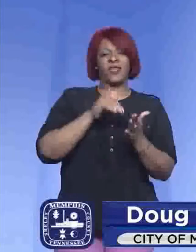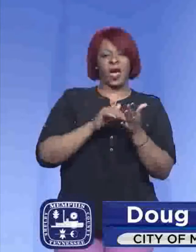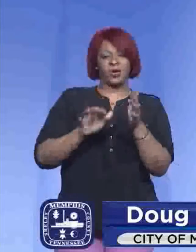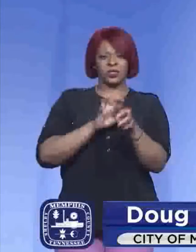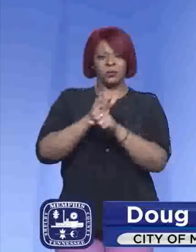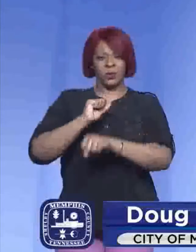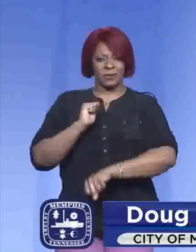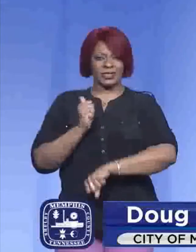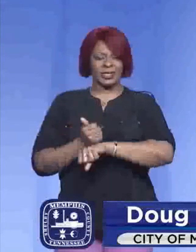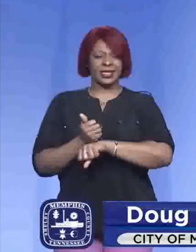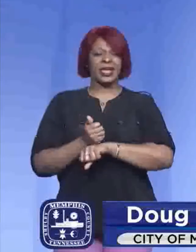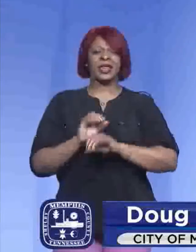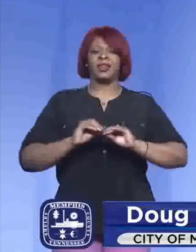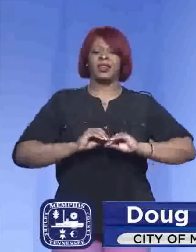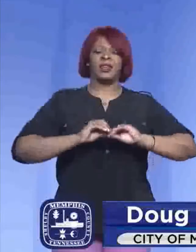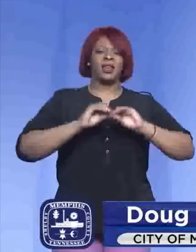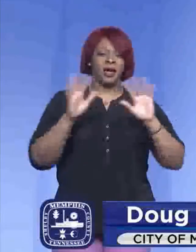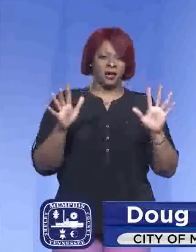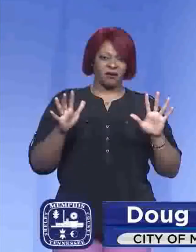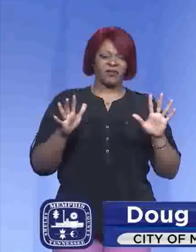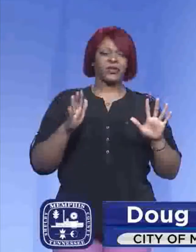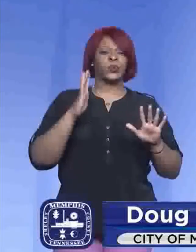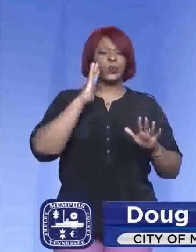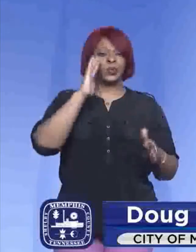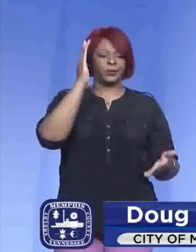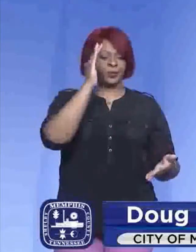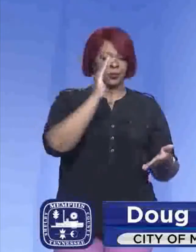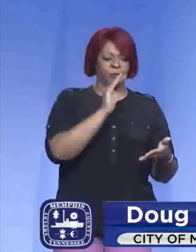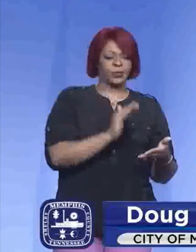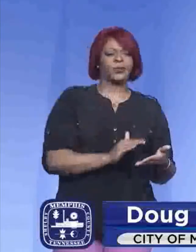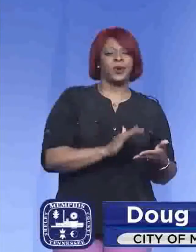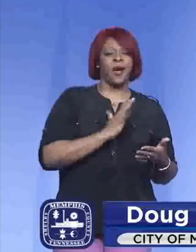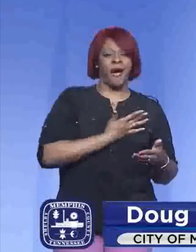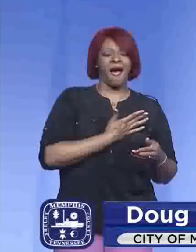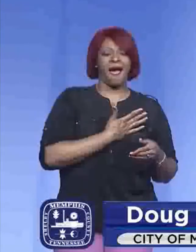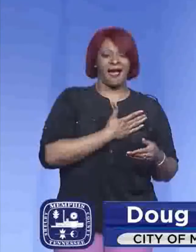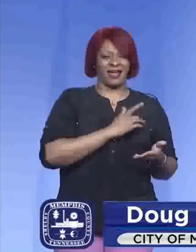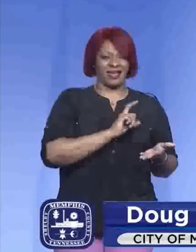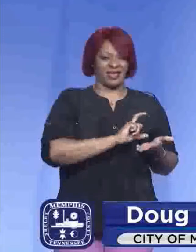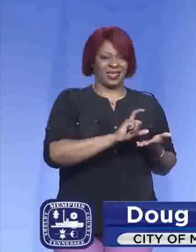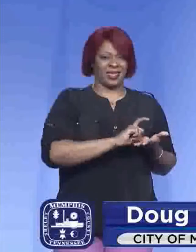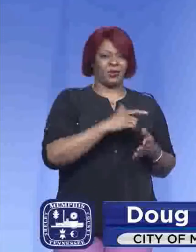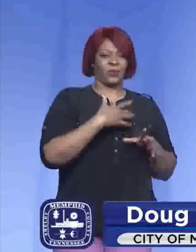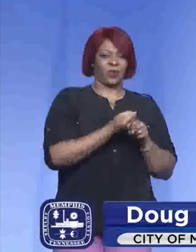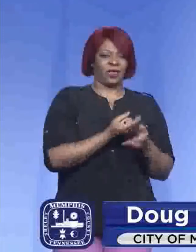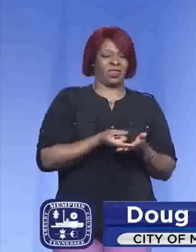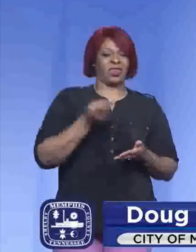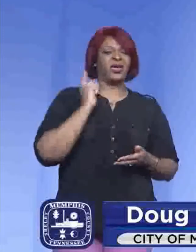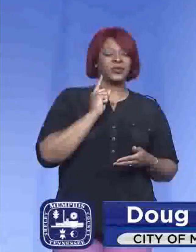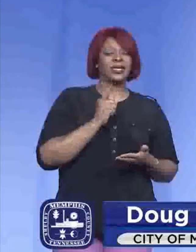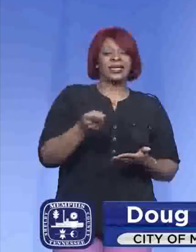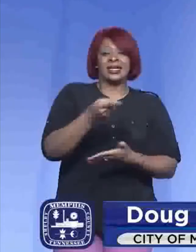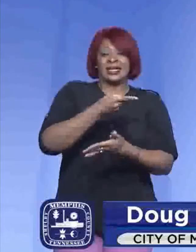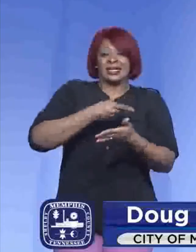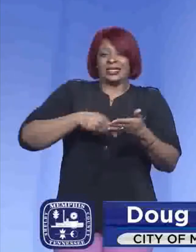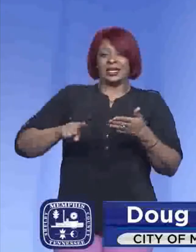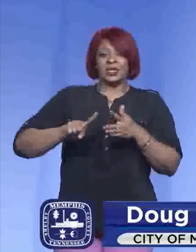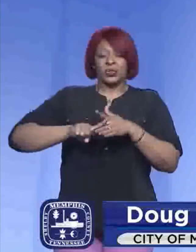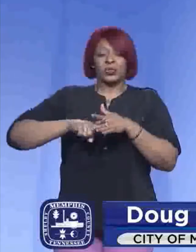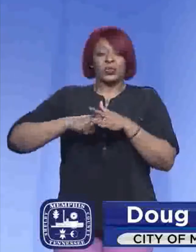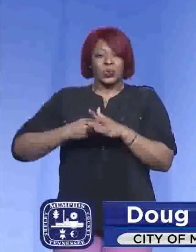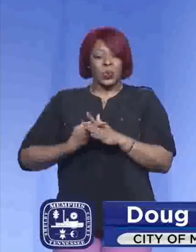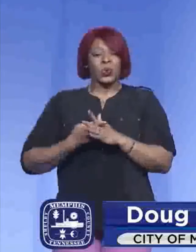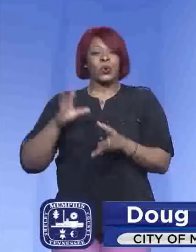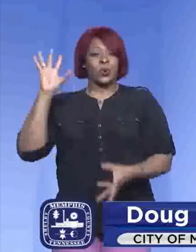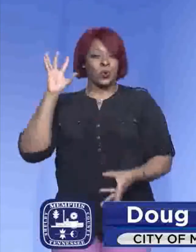appointments. So that was obviously down. The inventory is substantially down because we did get a lot of it out last week. Next week, when we start the week, I anticipate the